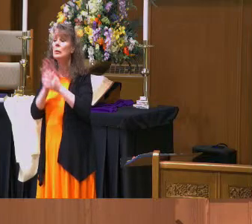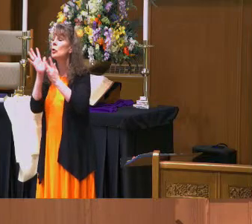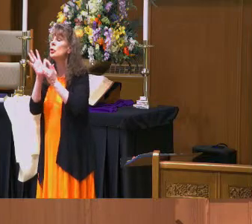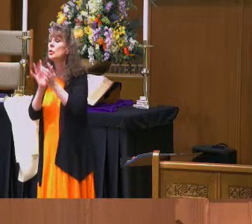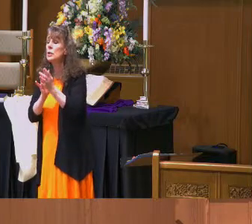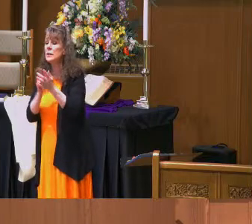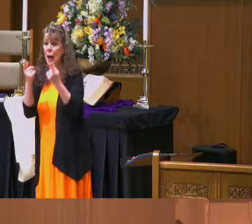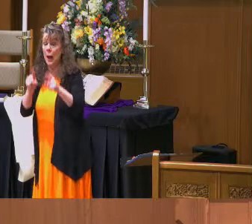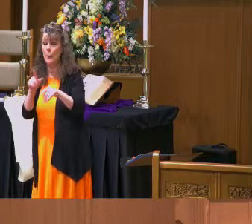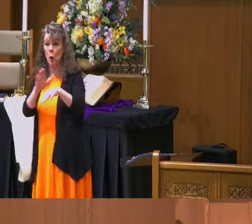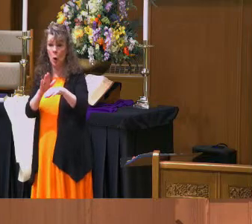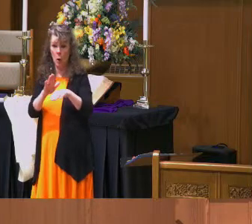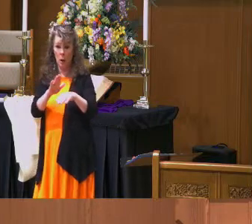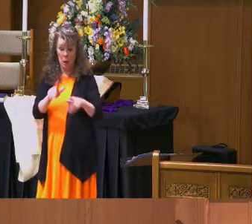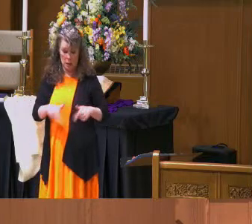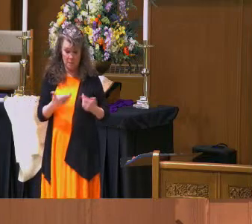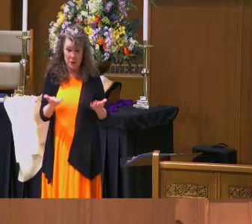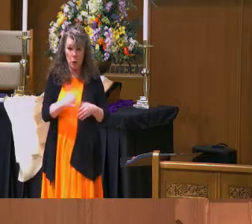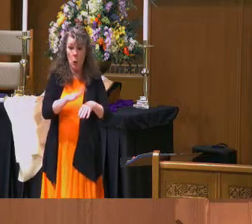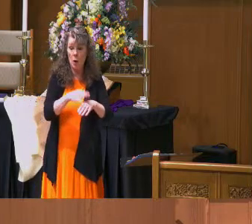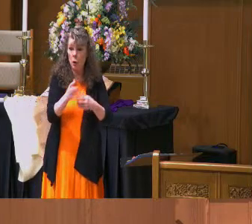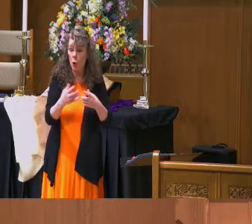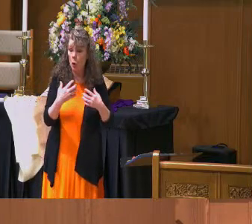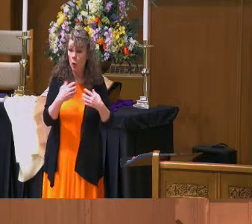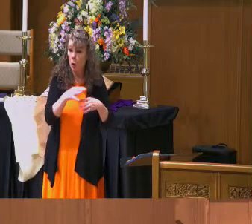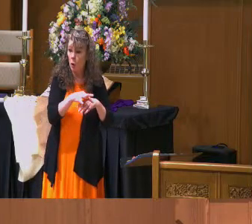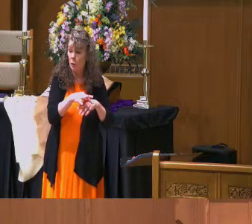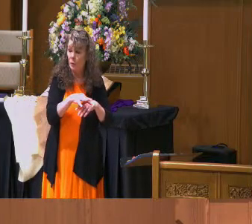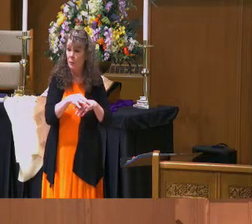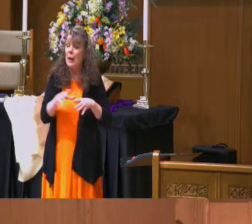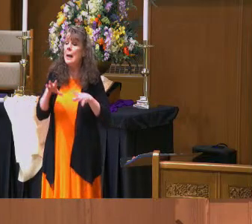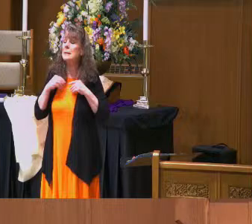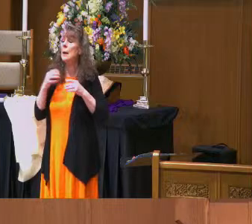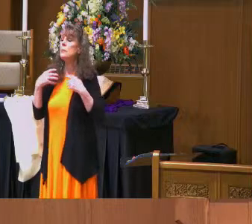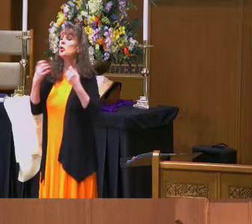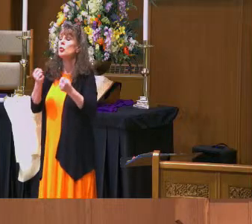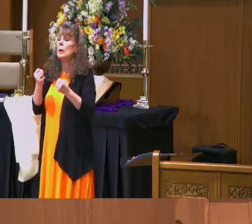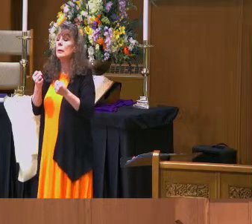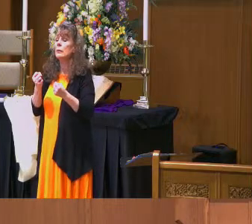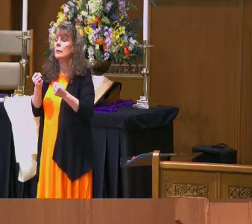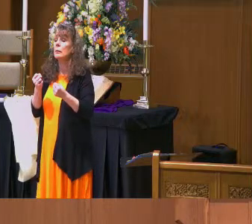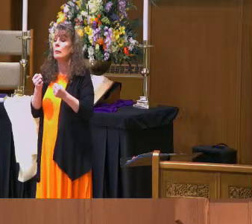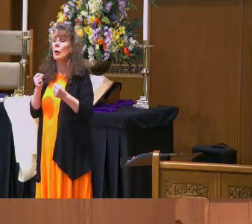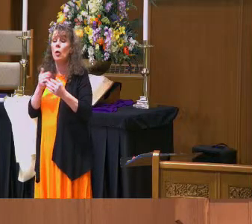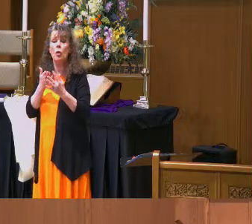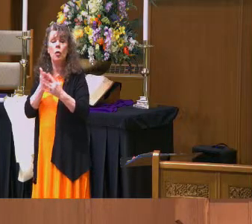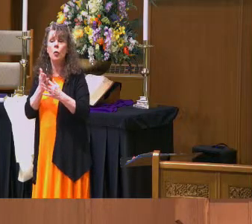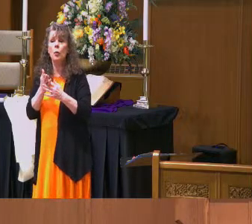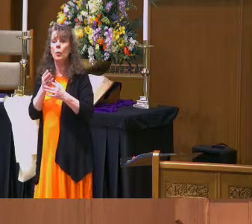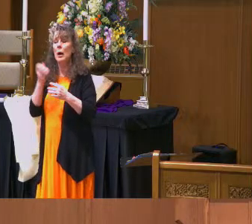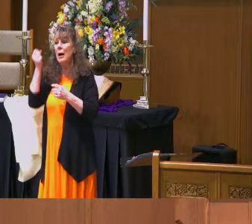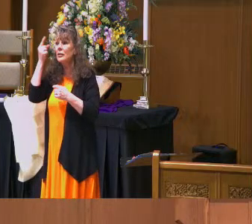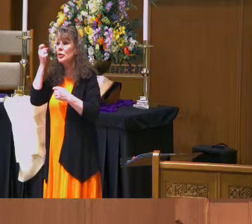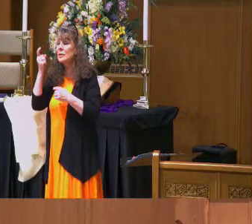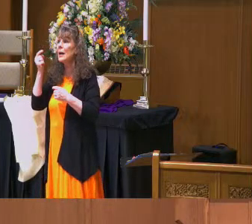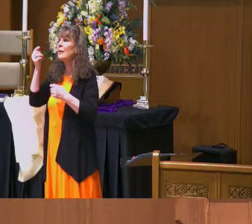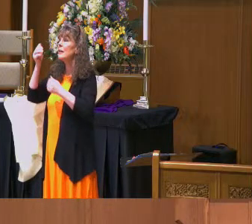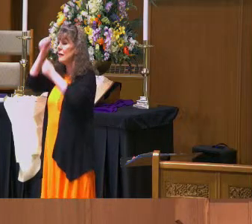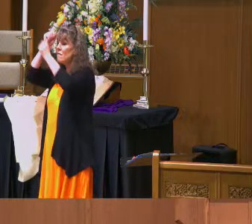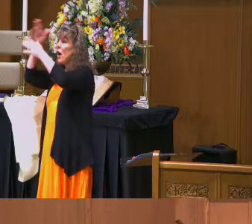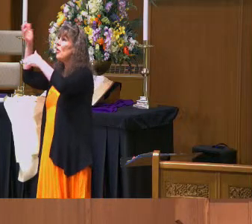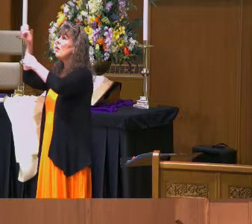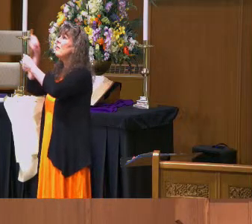Jesus, while he was on the earth, received strength by understanding that the Father loved him and he knew the character, the